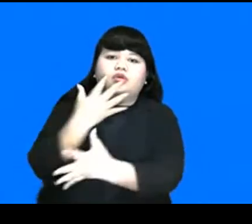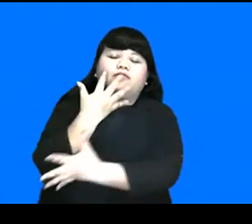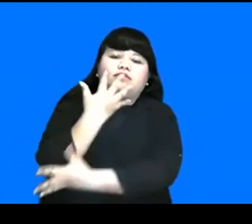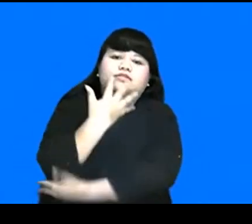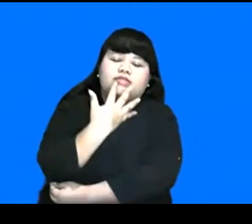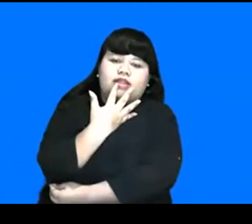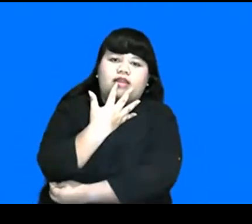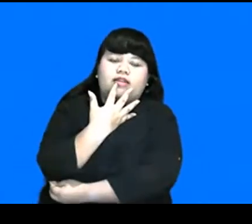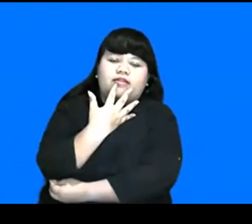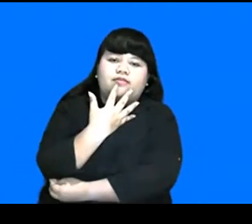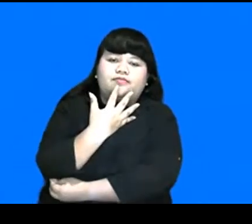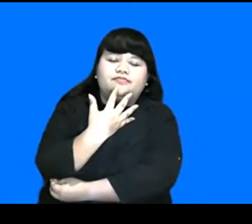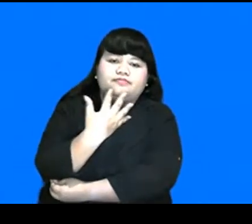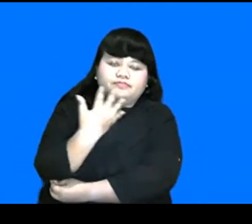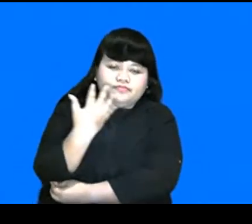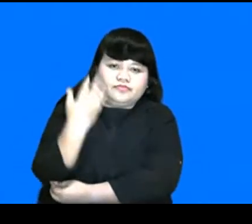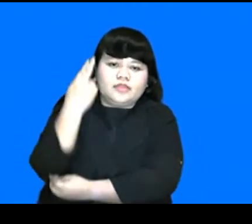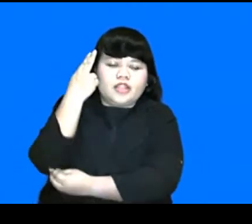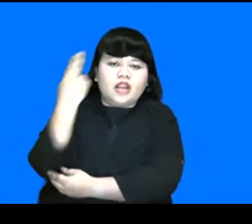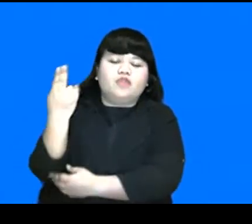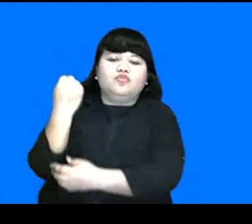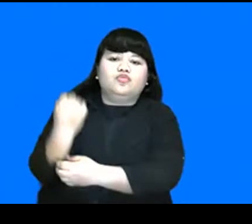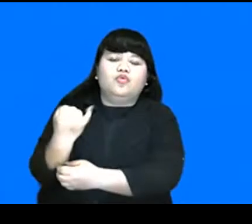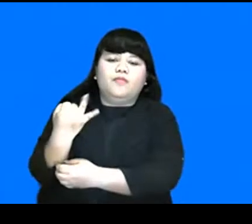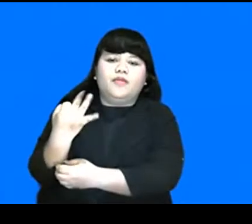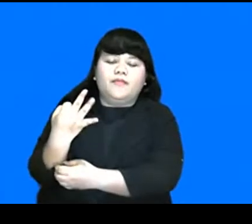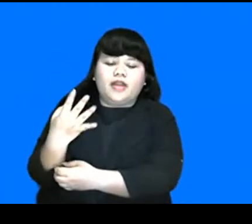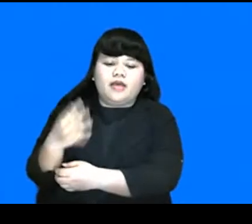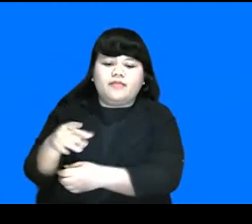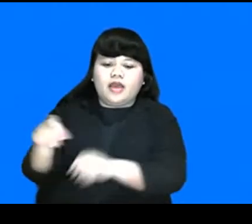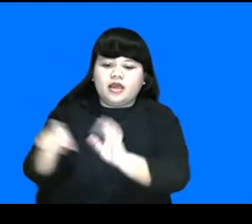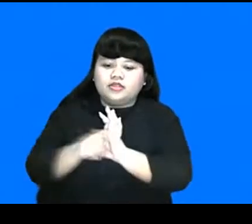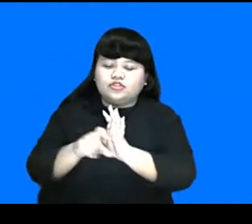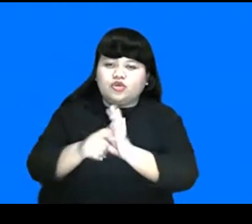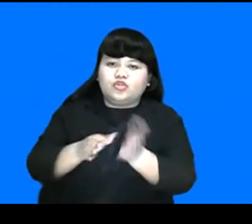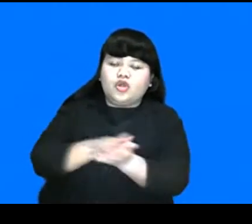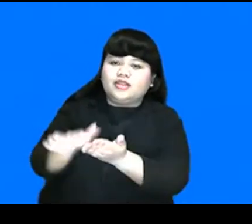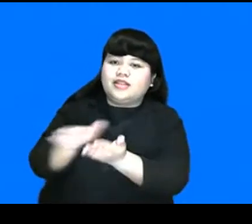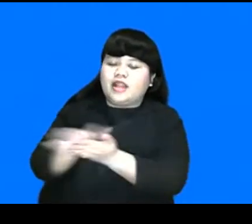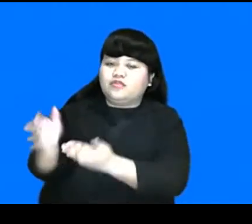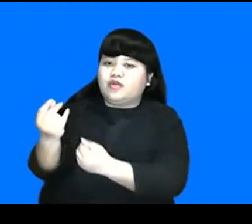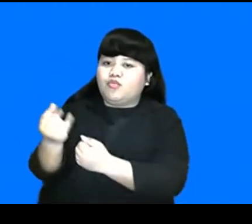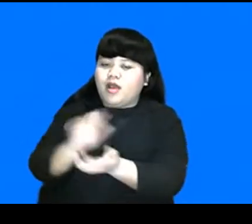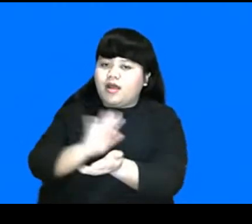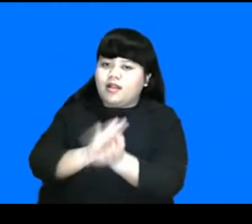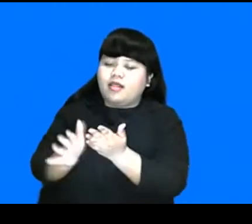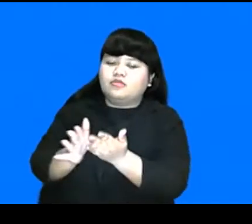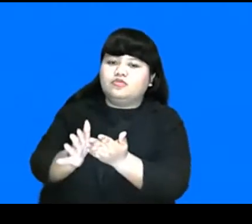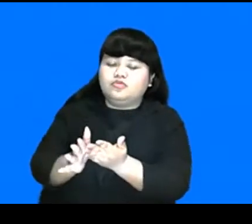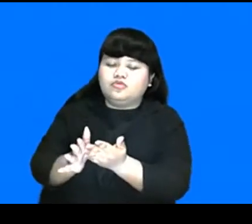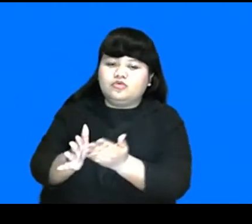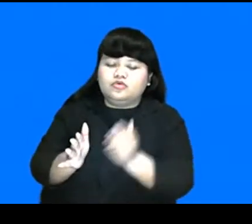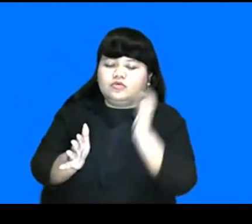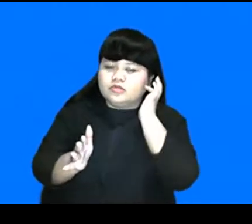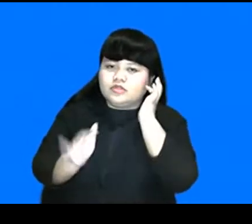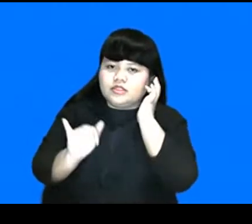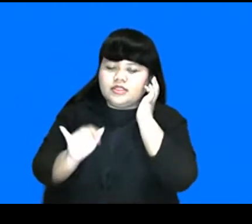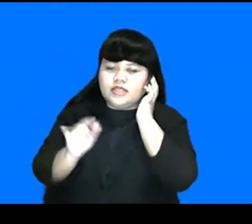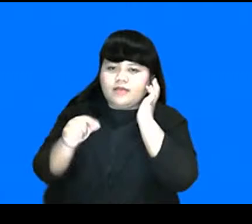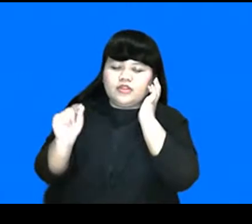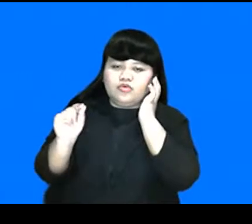For instance, like a cash transfer. Mm-hmm. Yeah, cash transfer. So yes, it is. Yeah, it is one